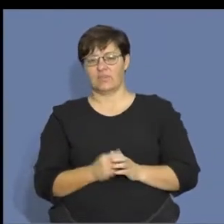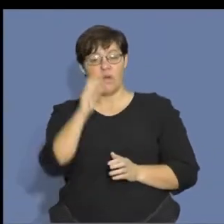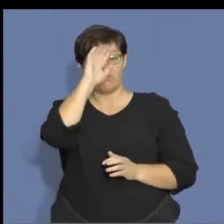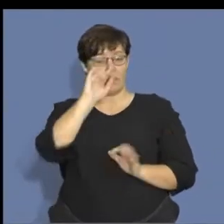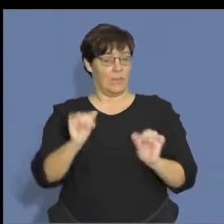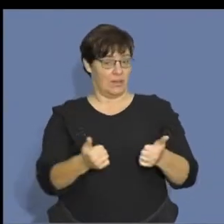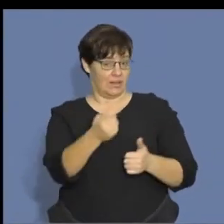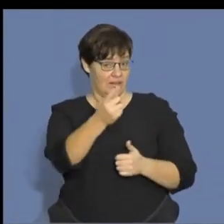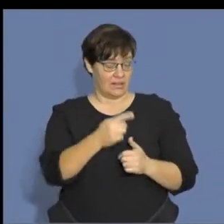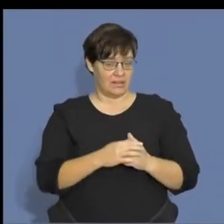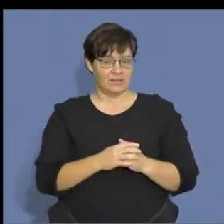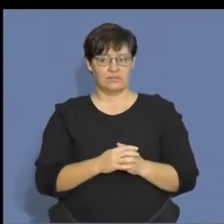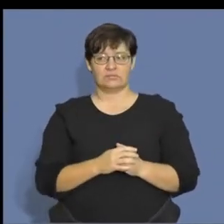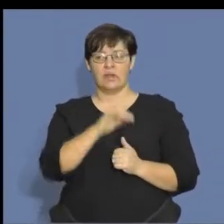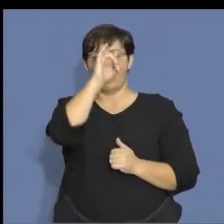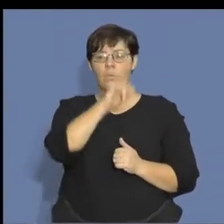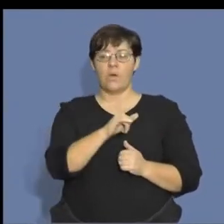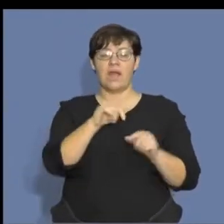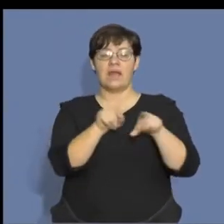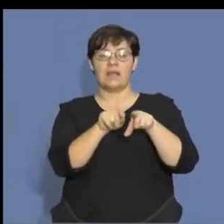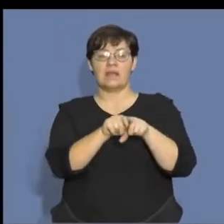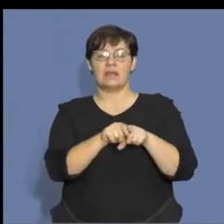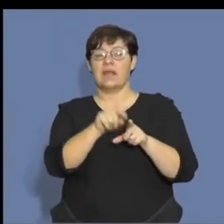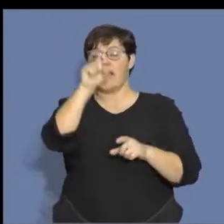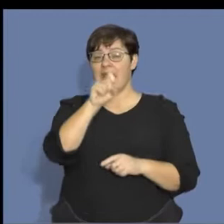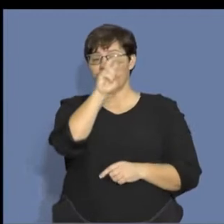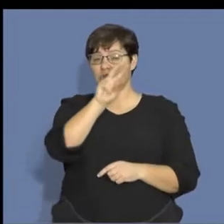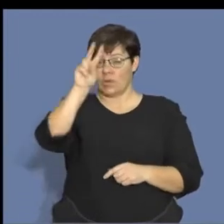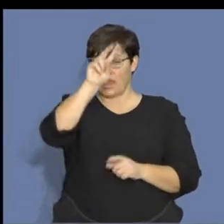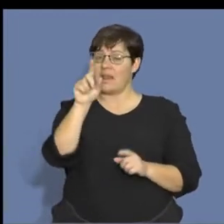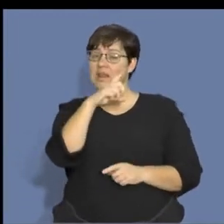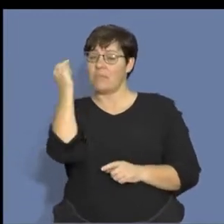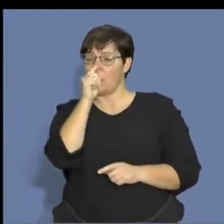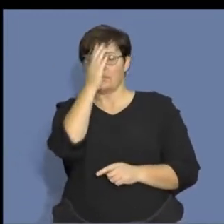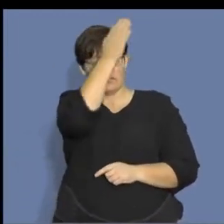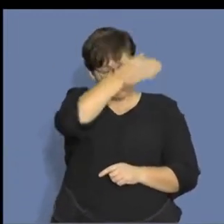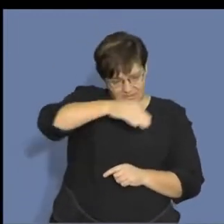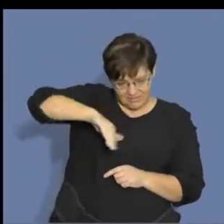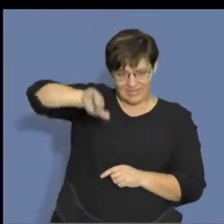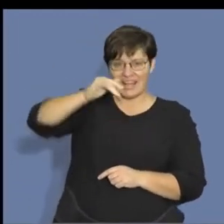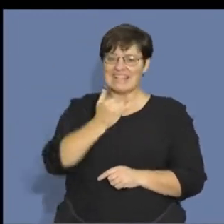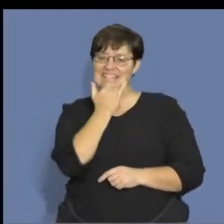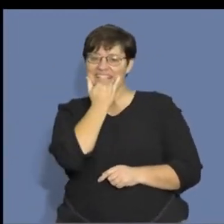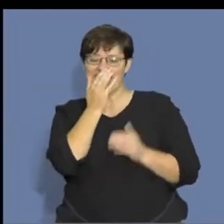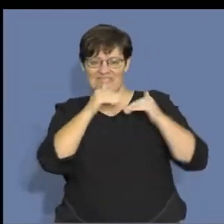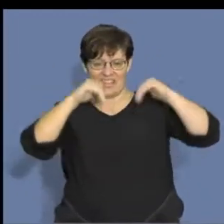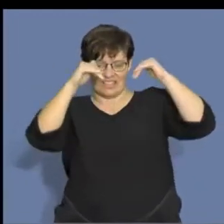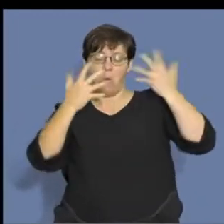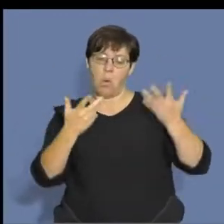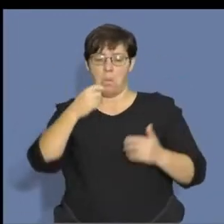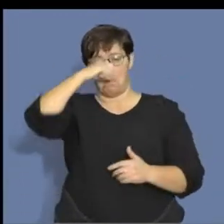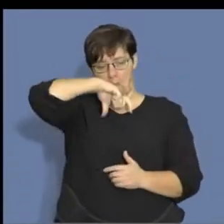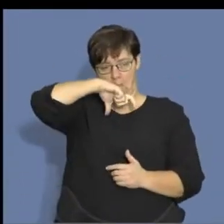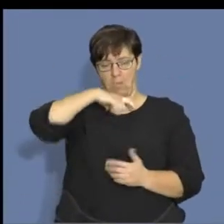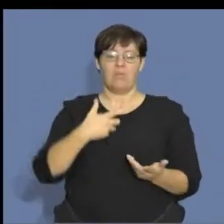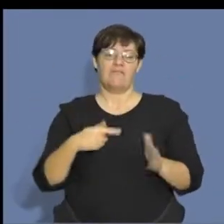remember, y equals x squared represents a parabola. And in this case, it's a happy face, but it could also be a sad face if it